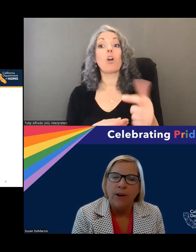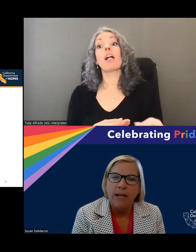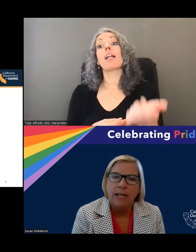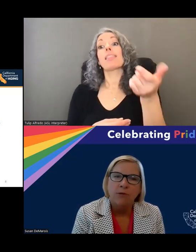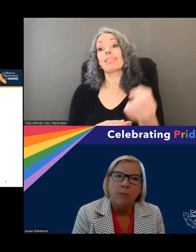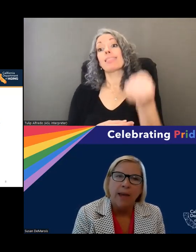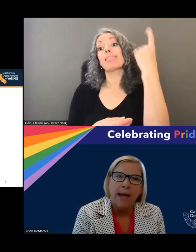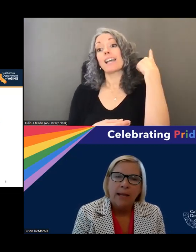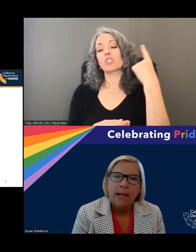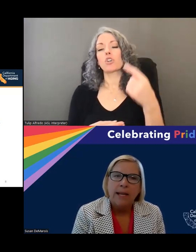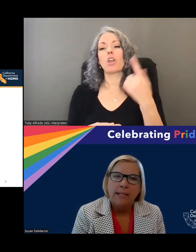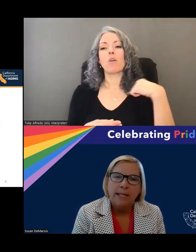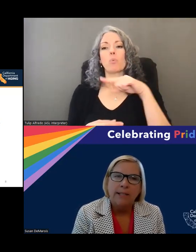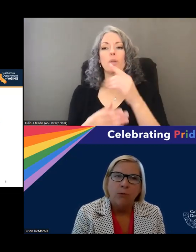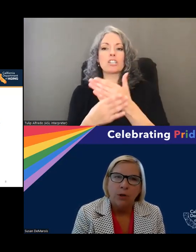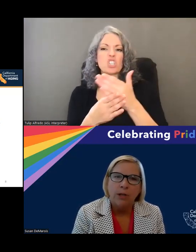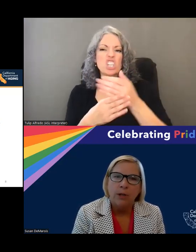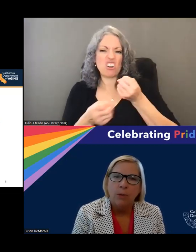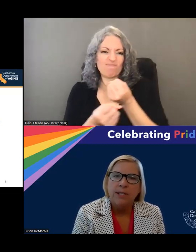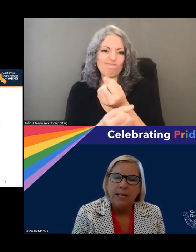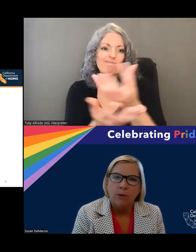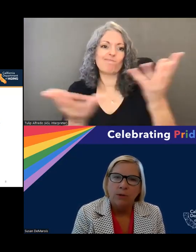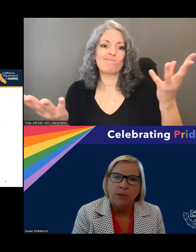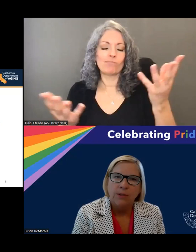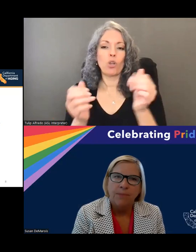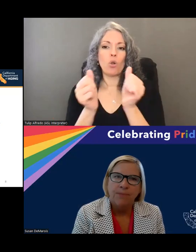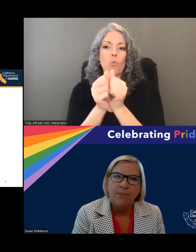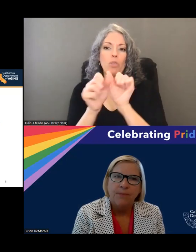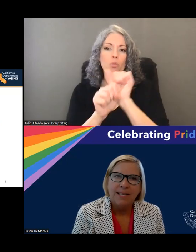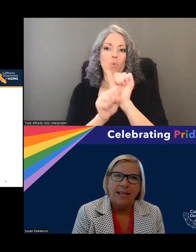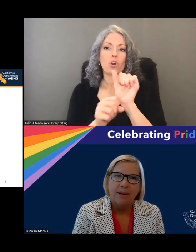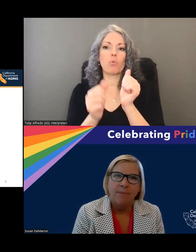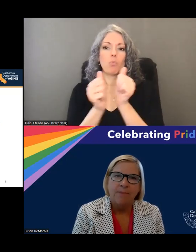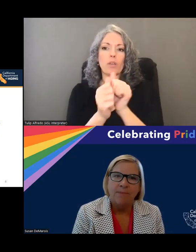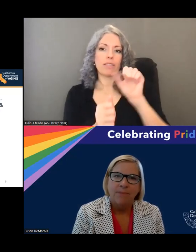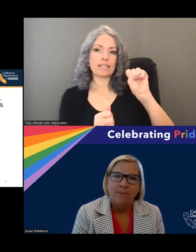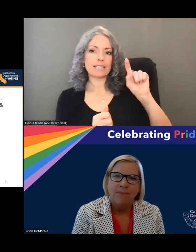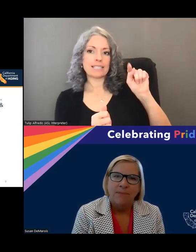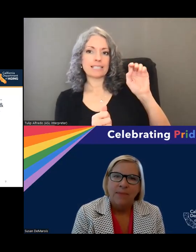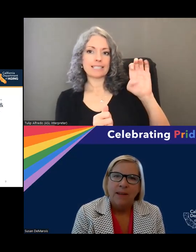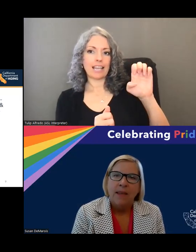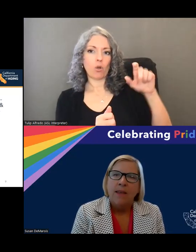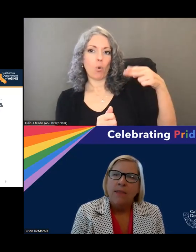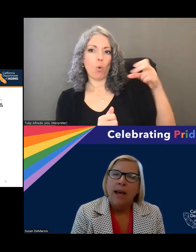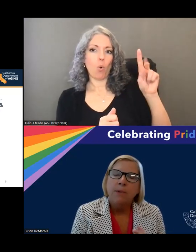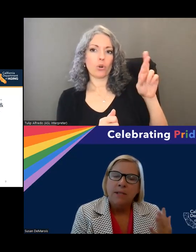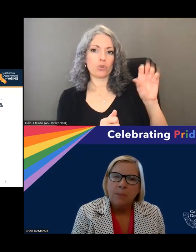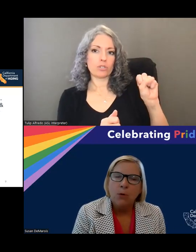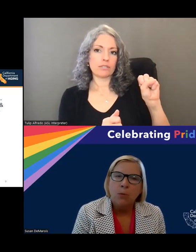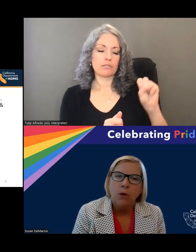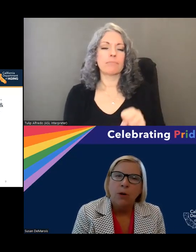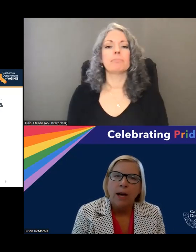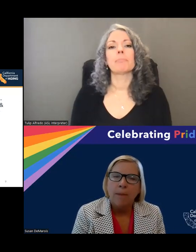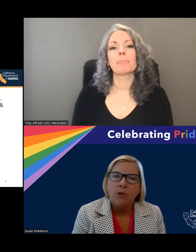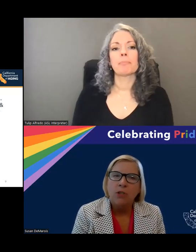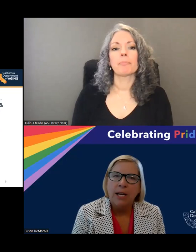shared our findings from that intensive work with stakeholders. Next slide. The Hubs and